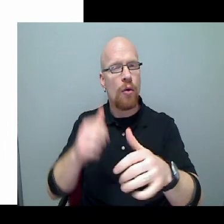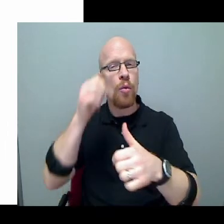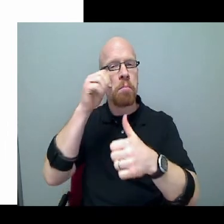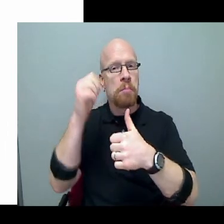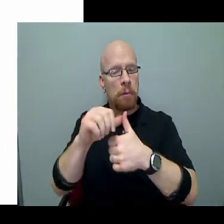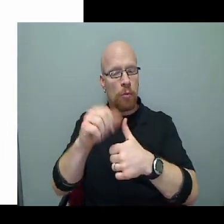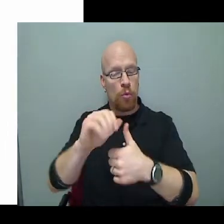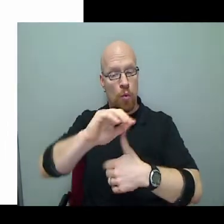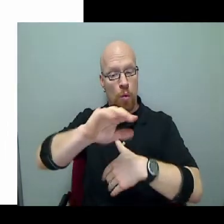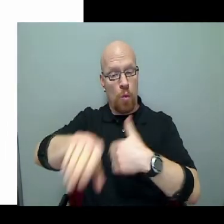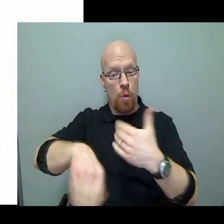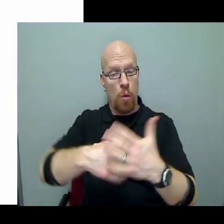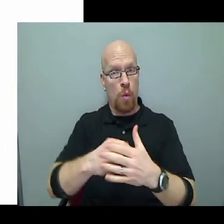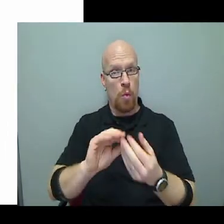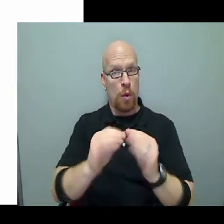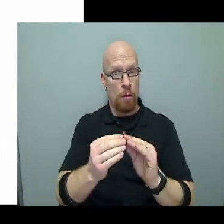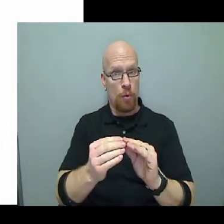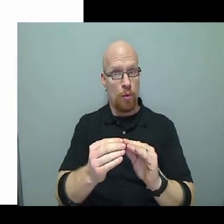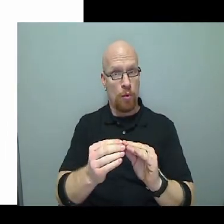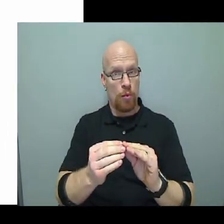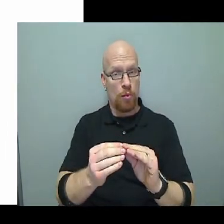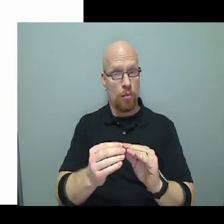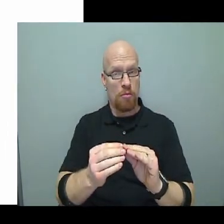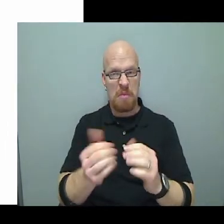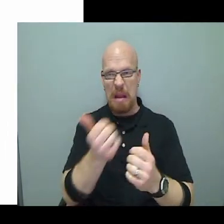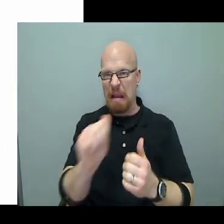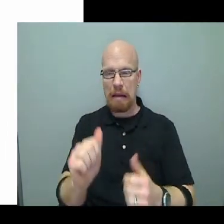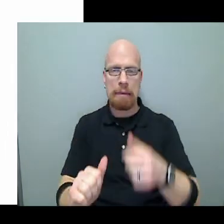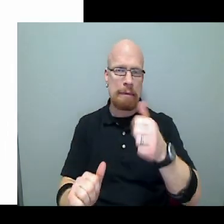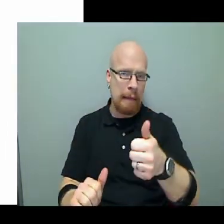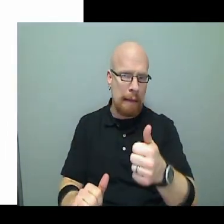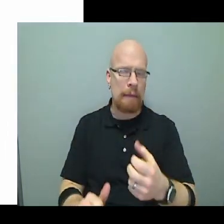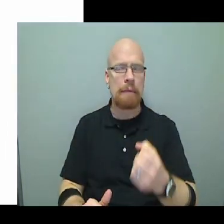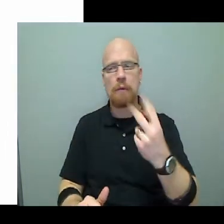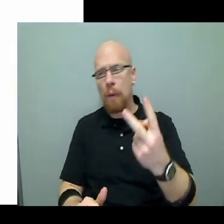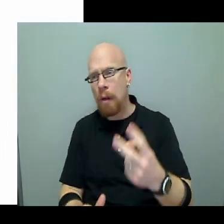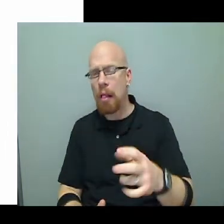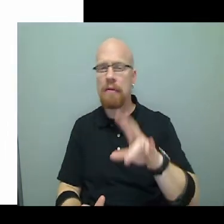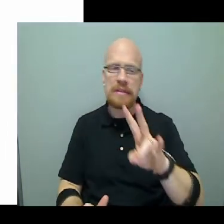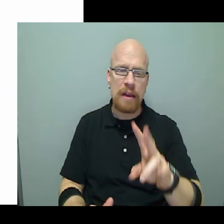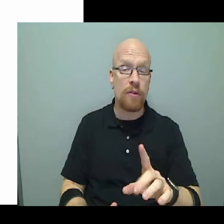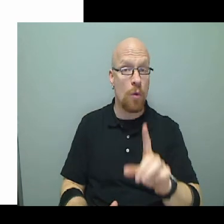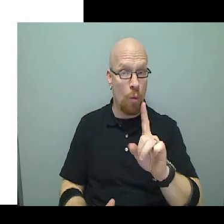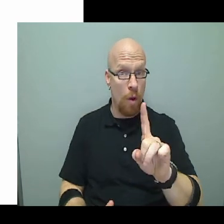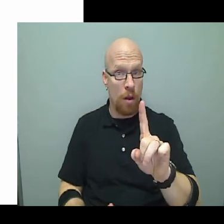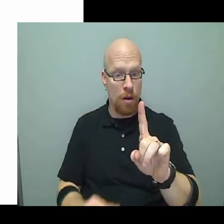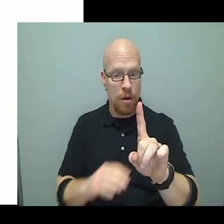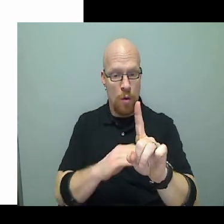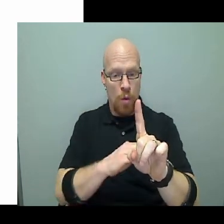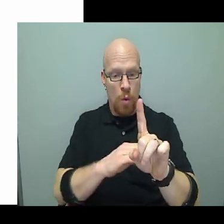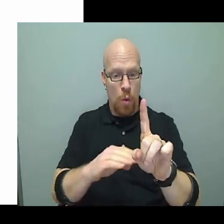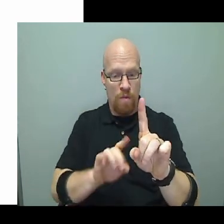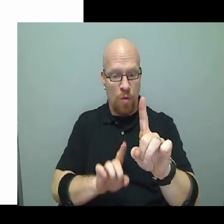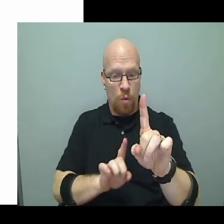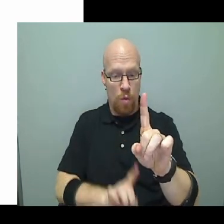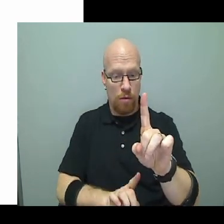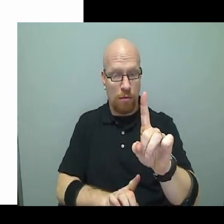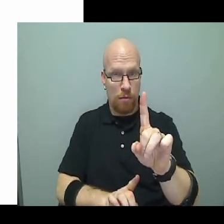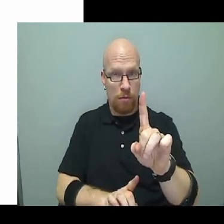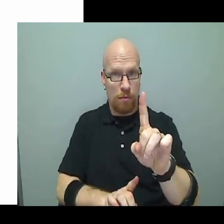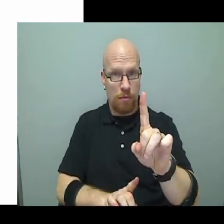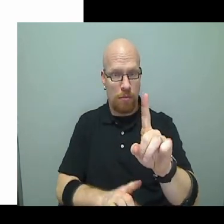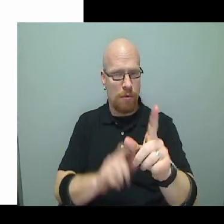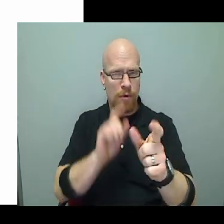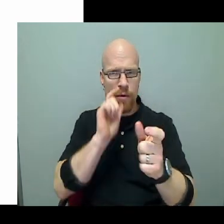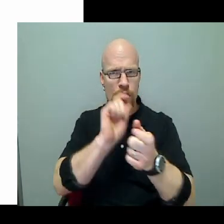I have is 1. Now remember, whole numbers, any whole number that is, 10, 7, 12,